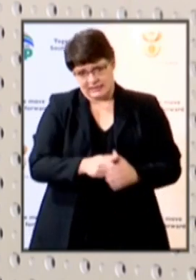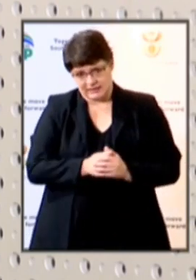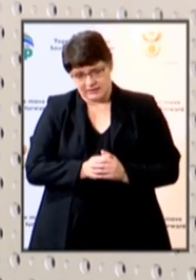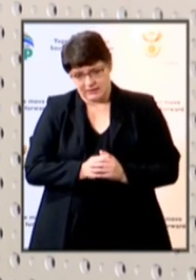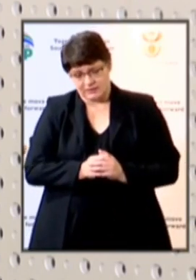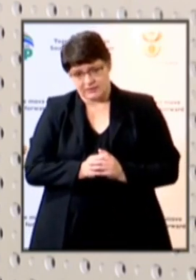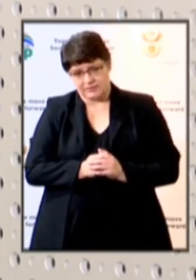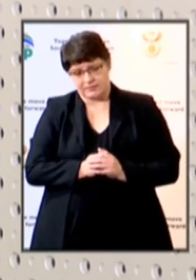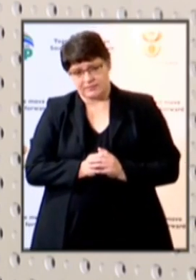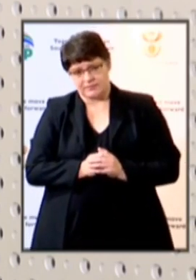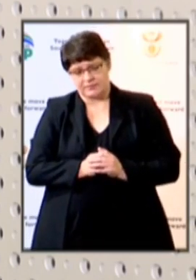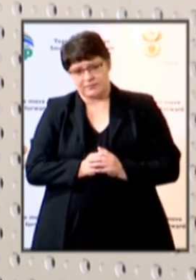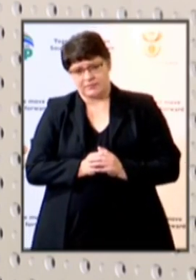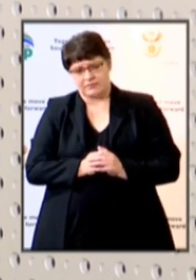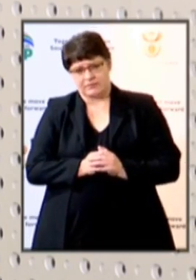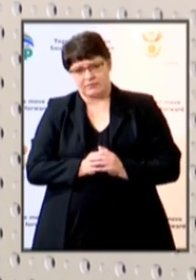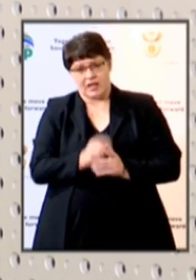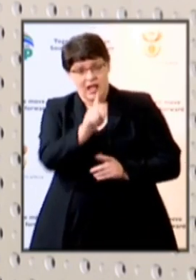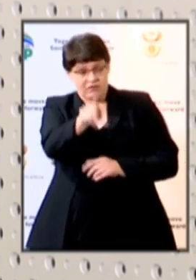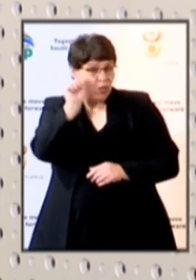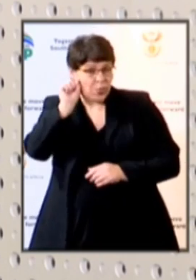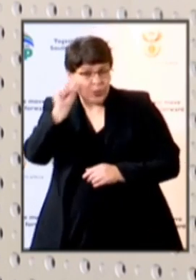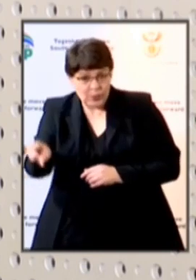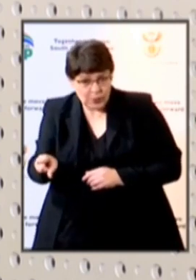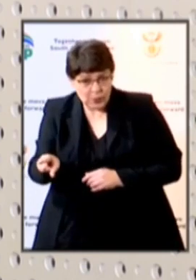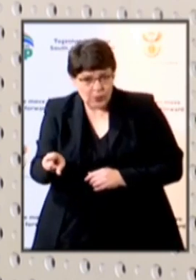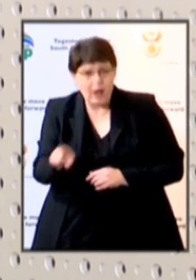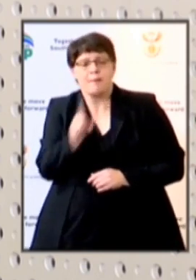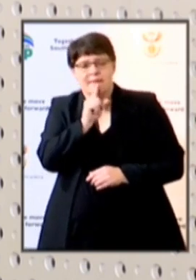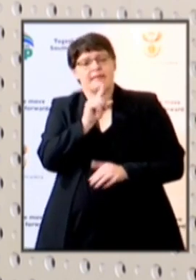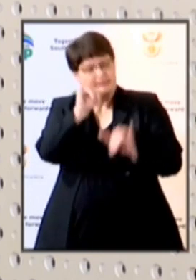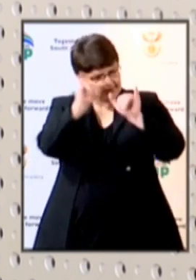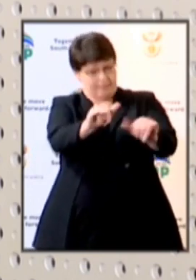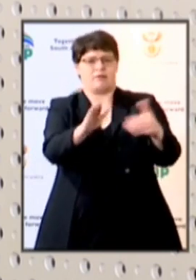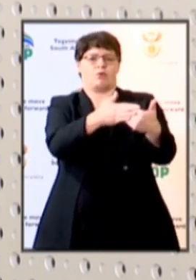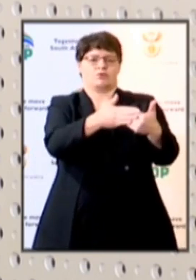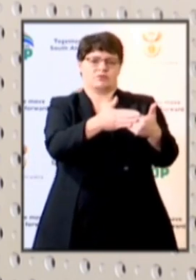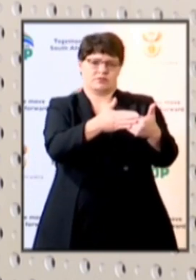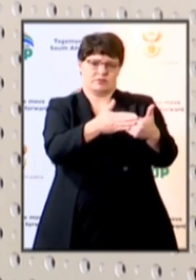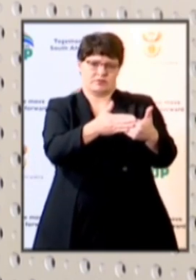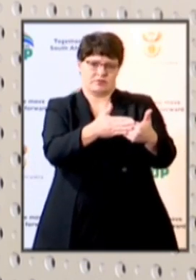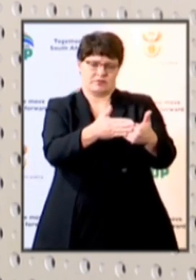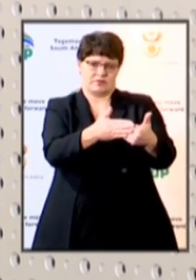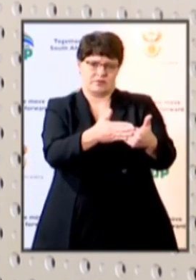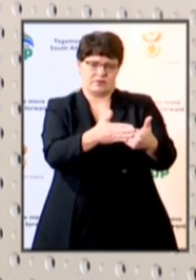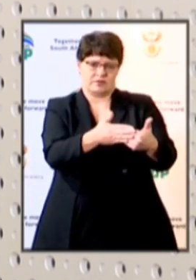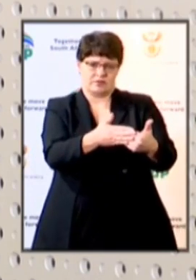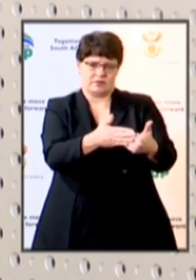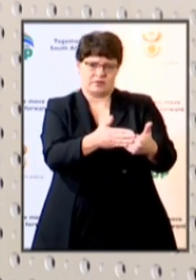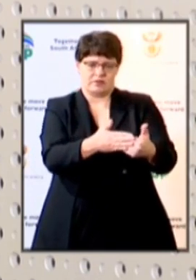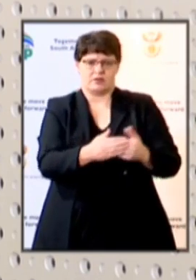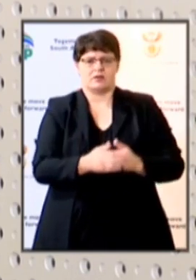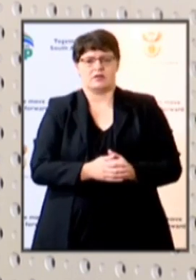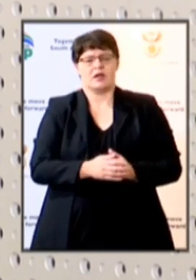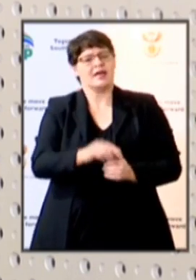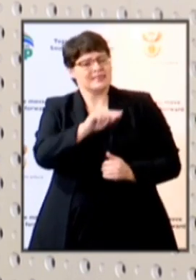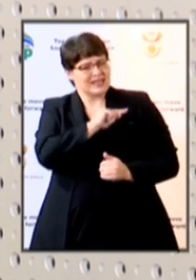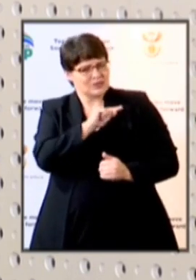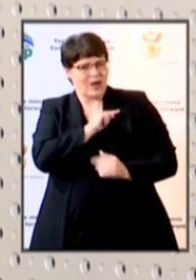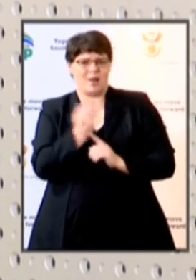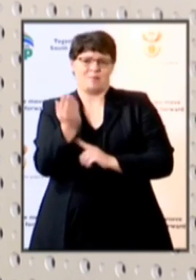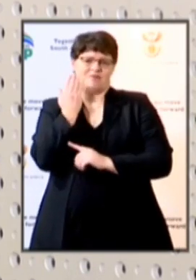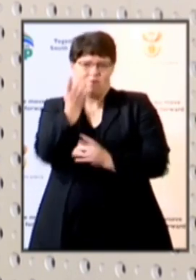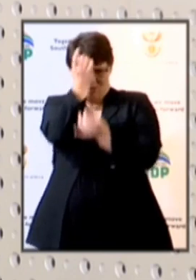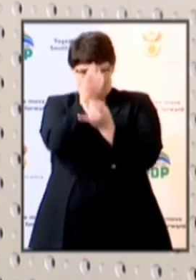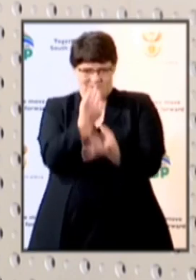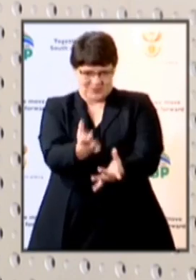imperatives. If they don't, then they shouldn't open. And that's why it was said before